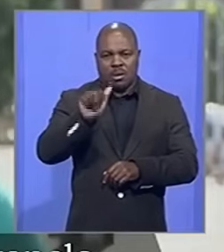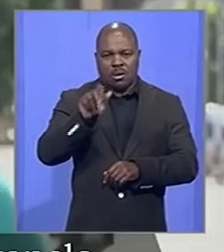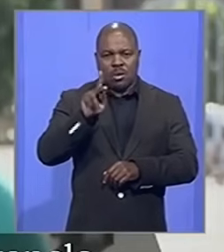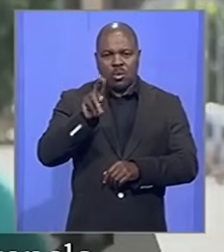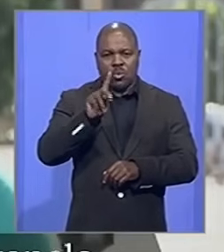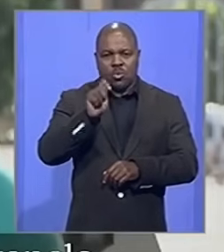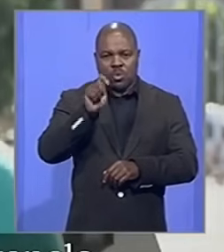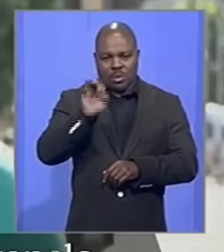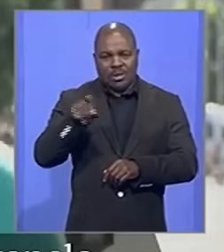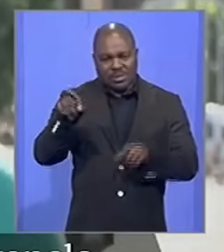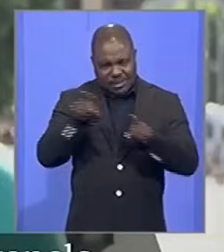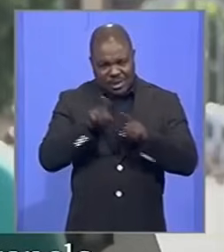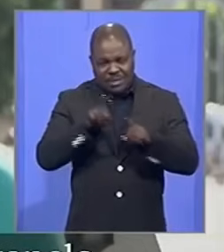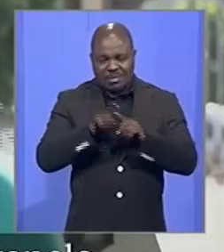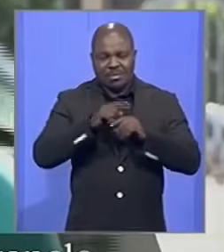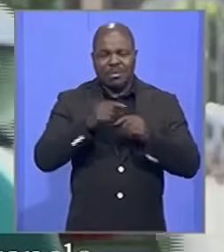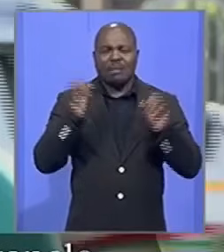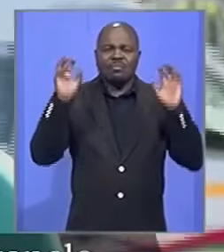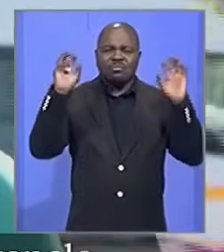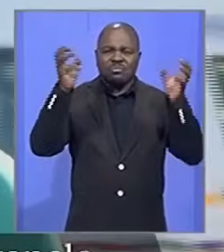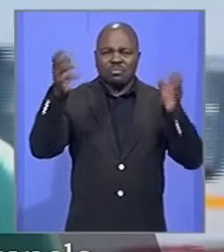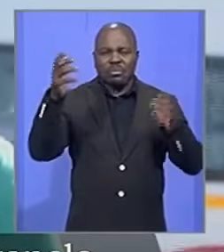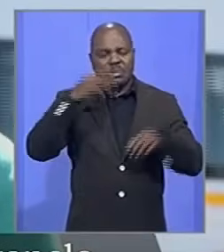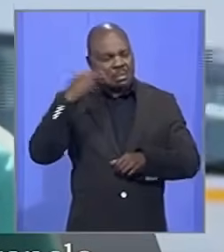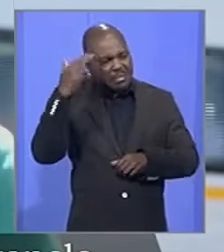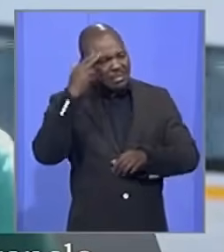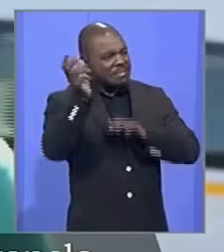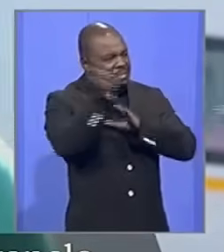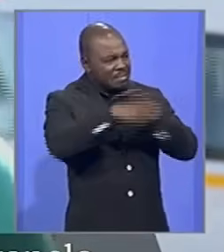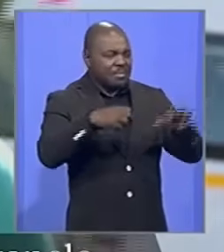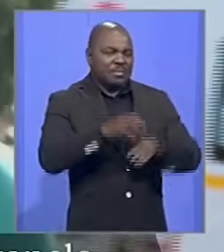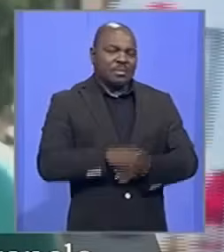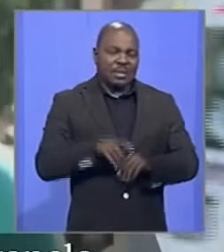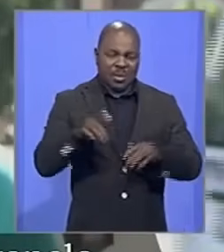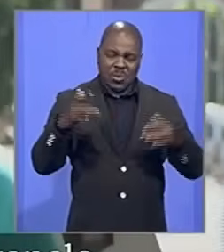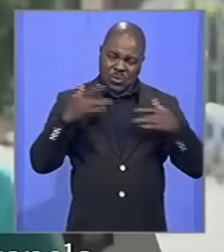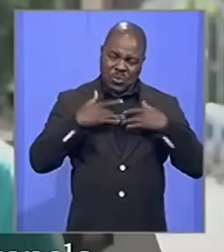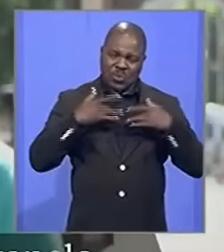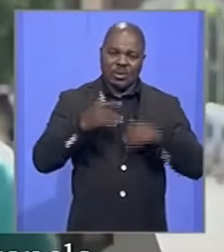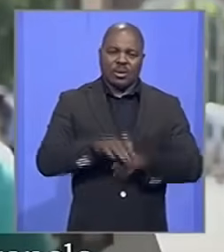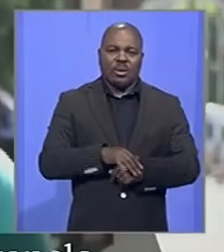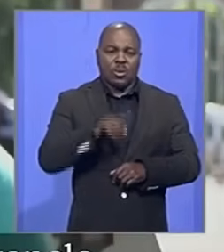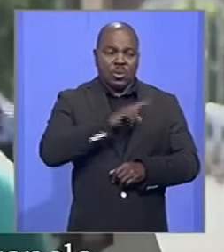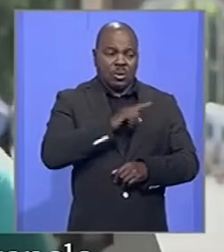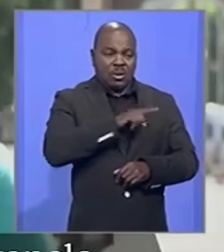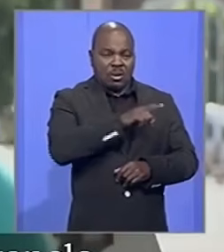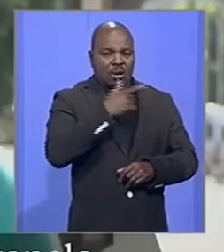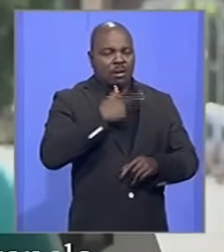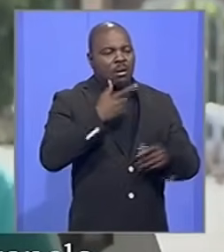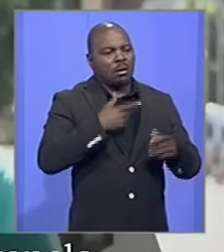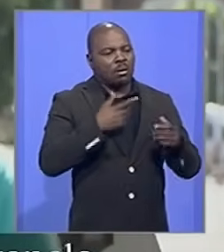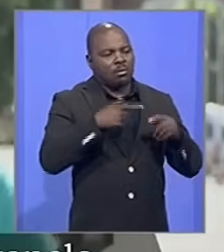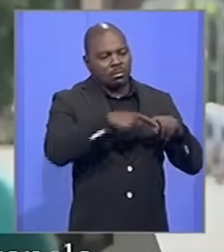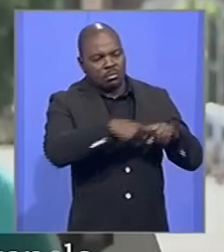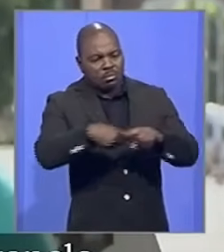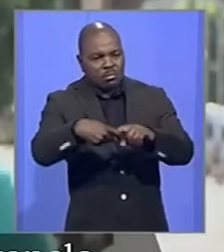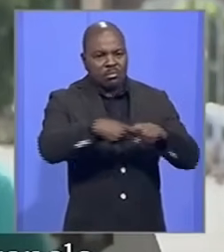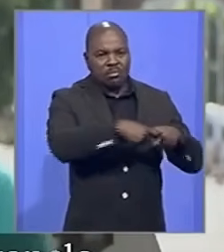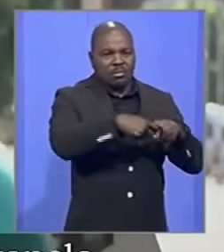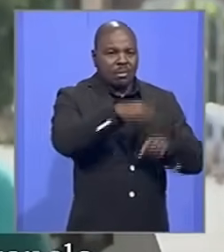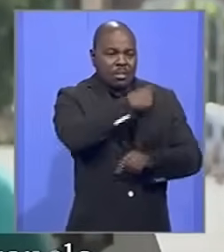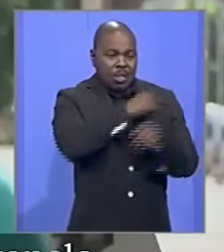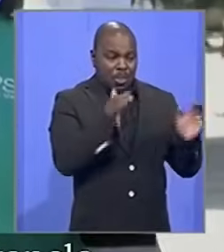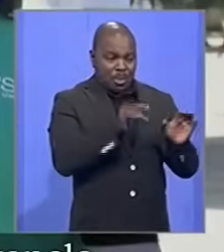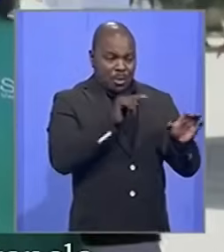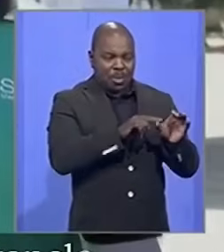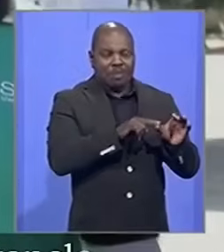been hijacked. It's become a concern because if they've suspended this mobile clinic, which means the communities won't